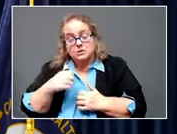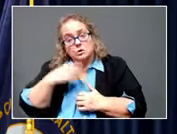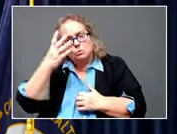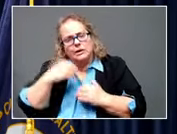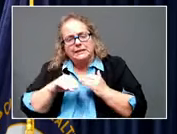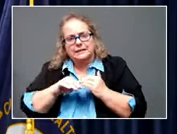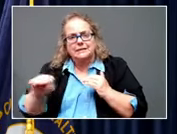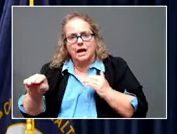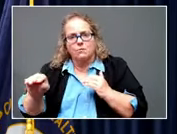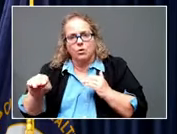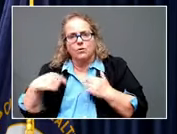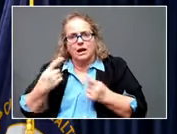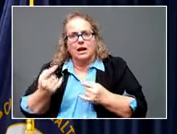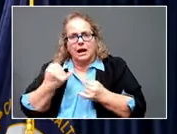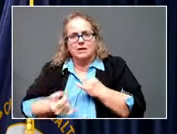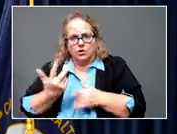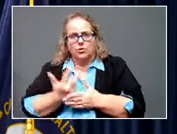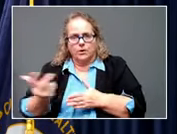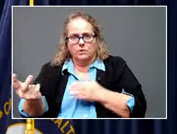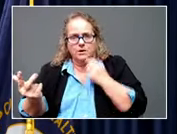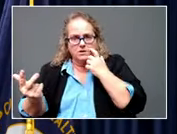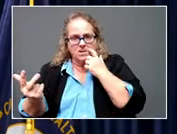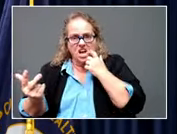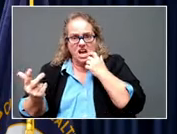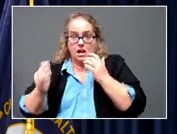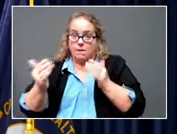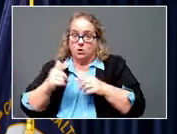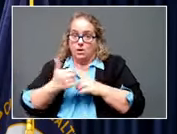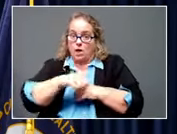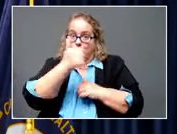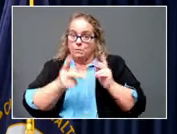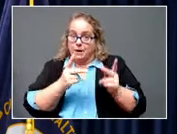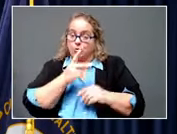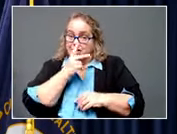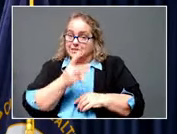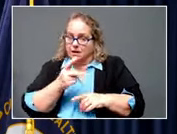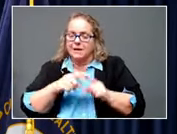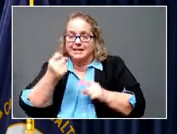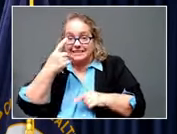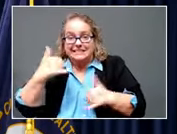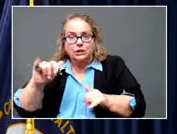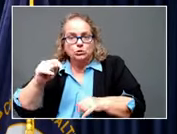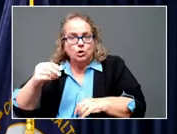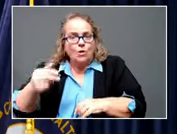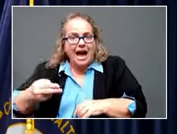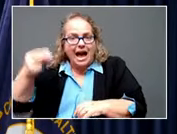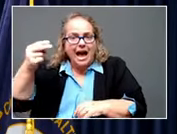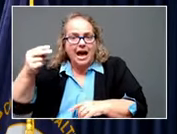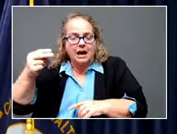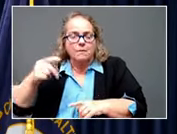3 weeks. And we'll take that compared to what others are seeing. It is still too high. But what we are seeing in other areas is